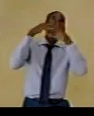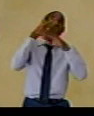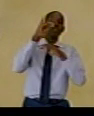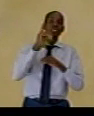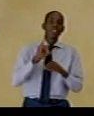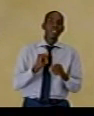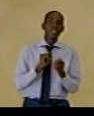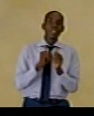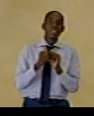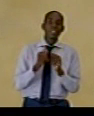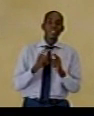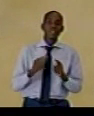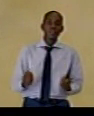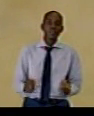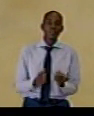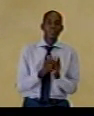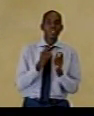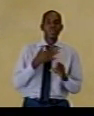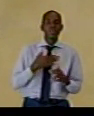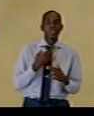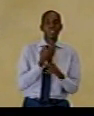race.